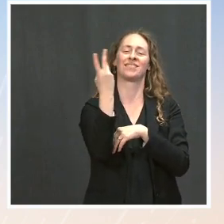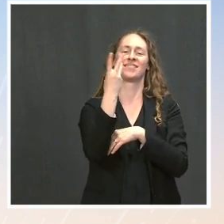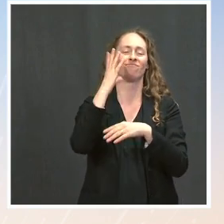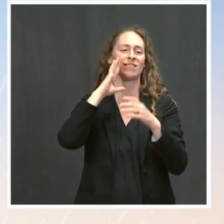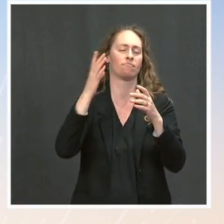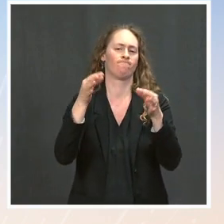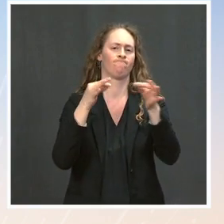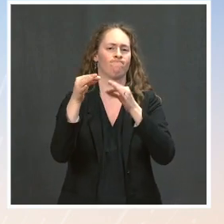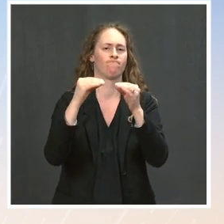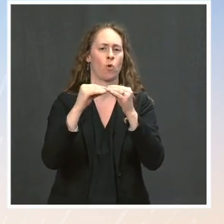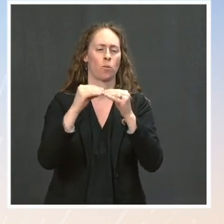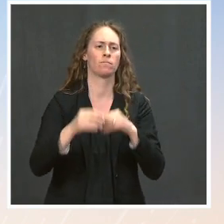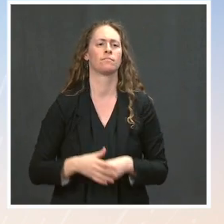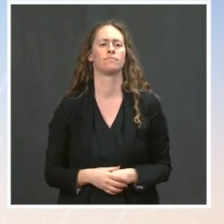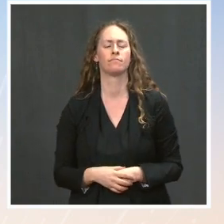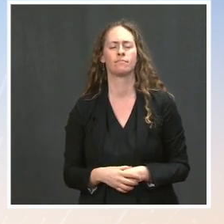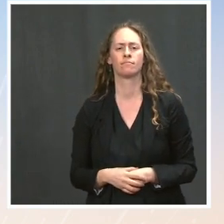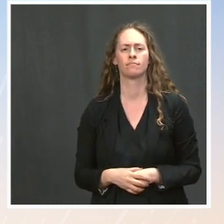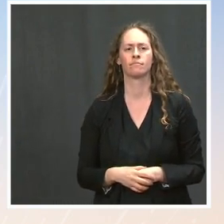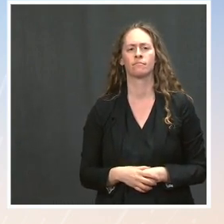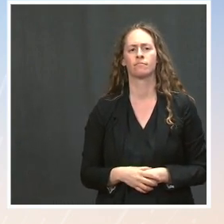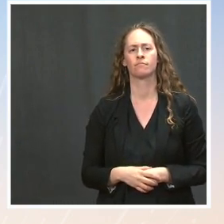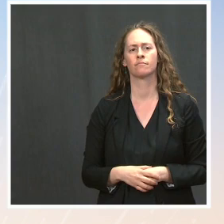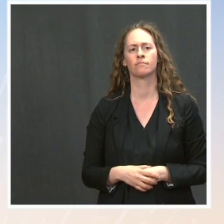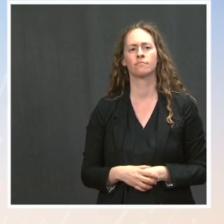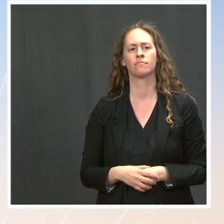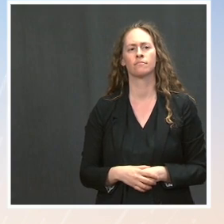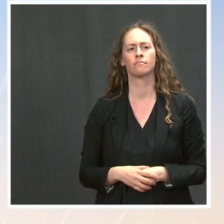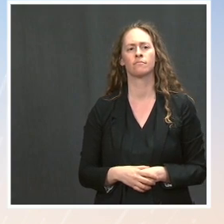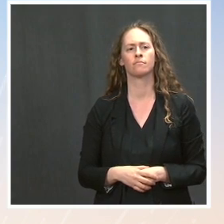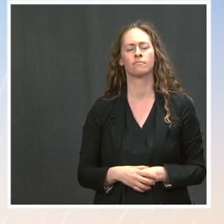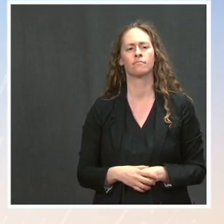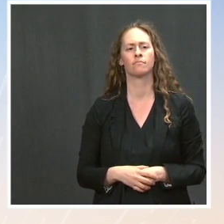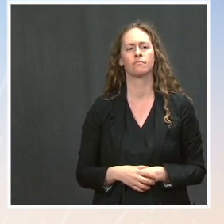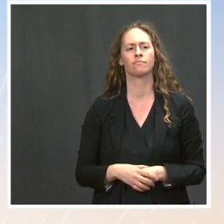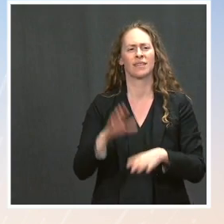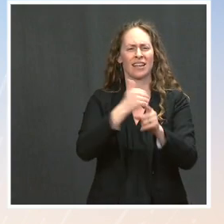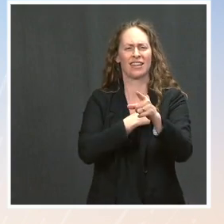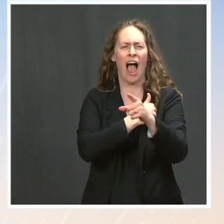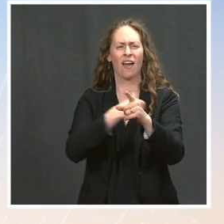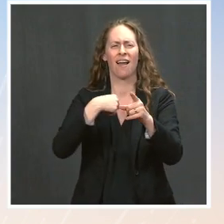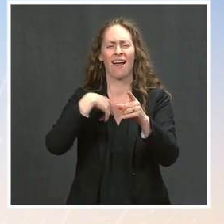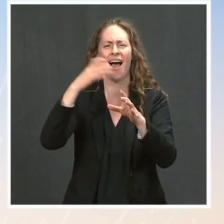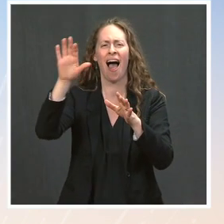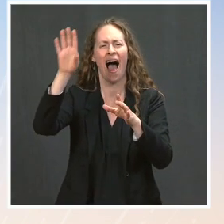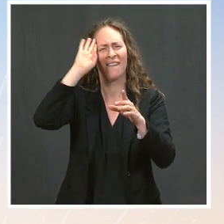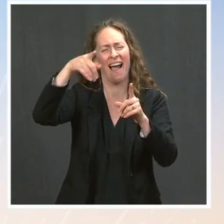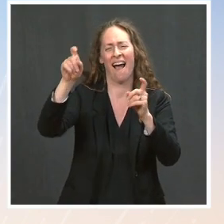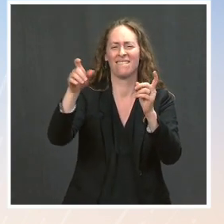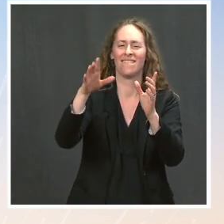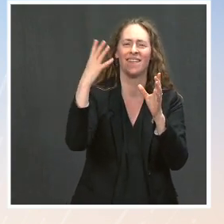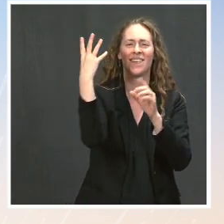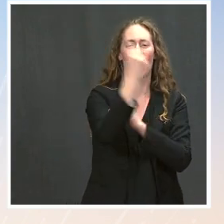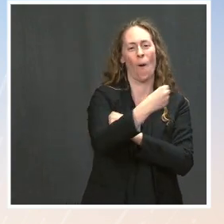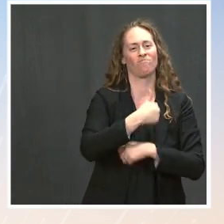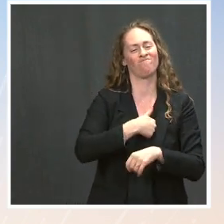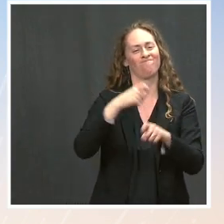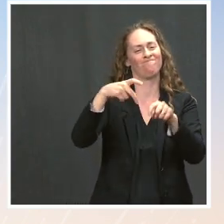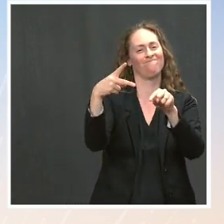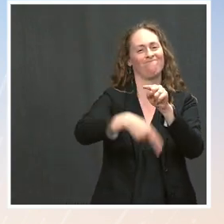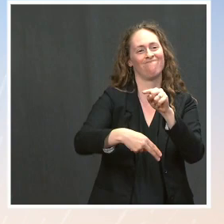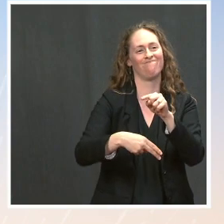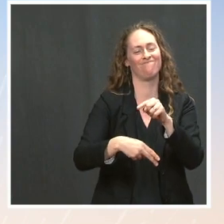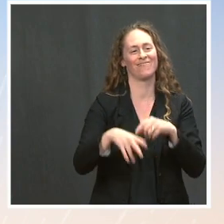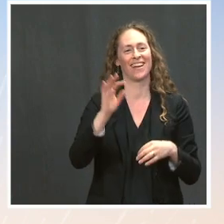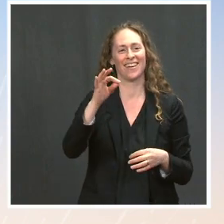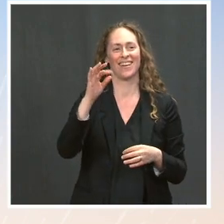people, but Brian's got to go. Sorry, Brian. Thank you for coming, and he'll come back soon. It's always so much easier for me to play good cop. Now I realize